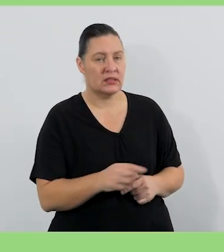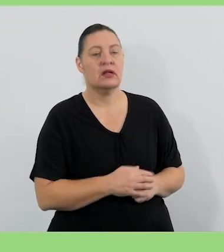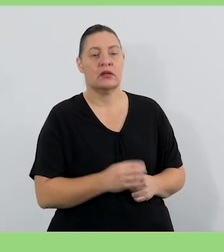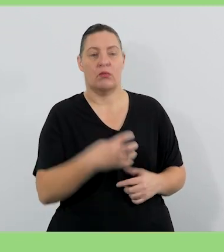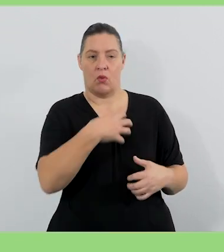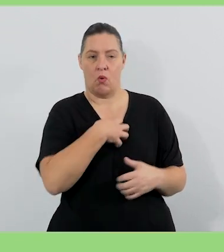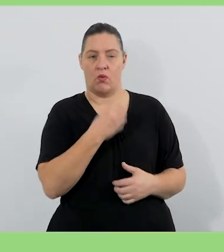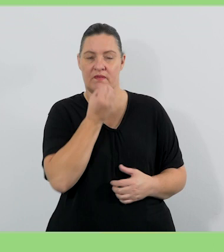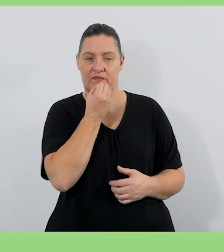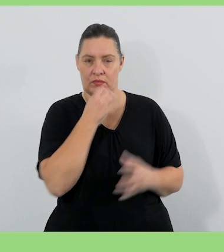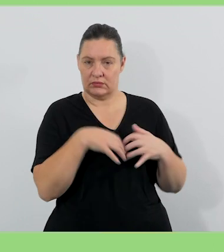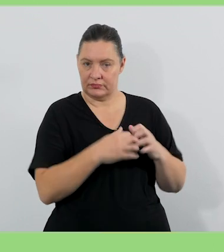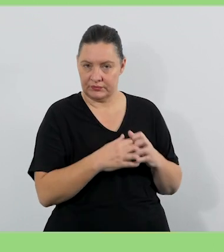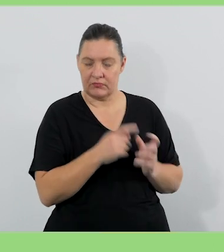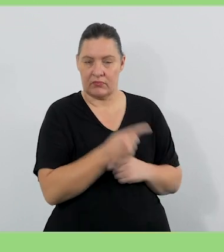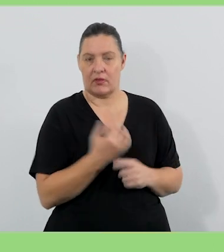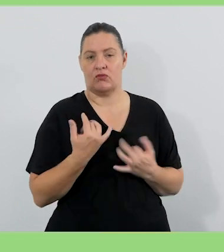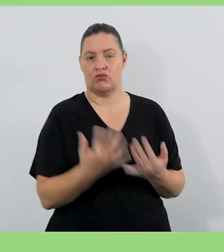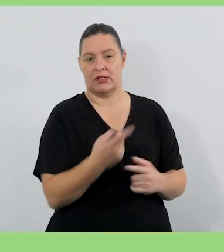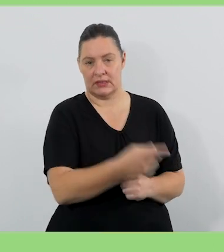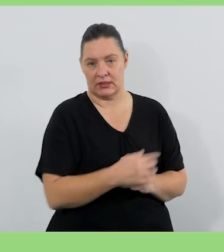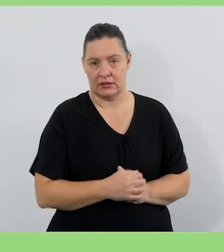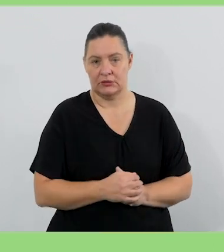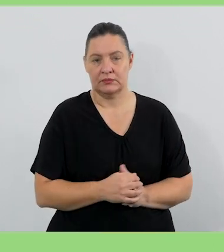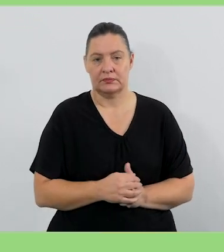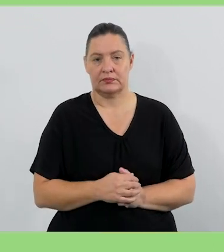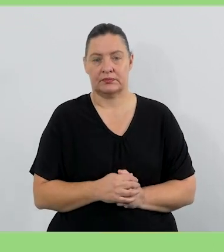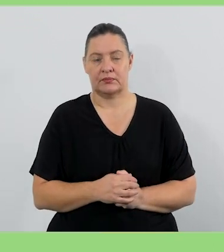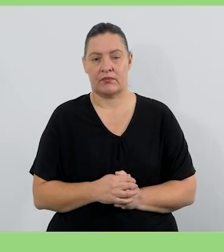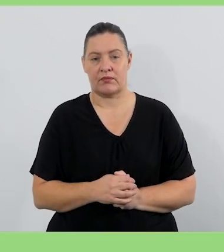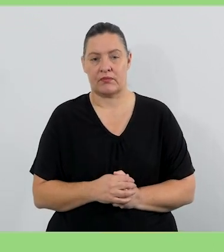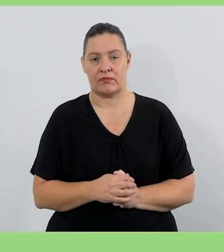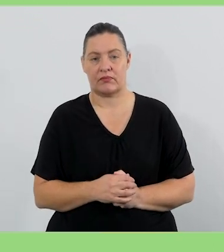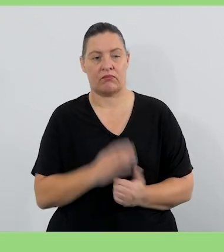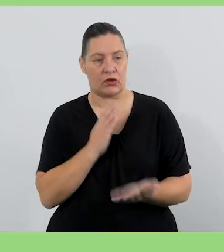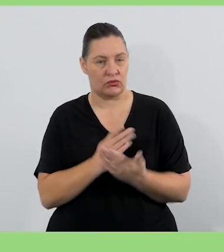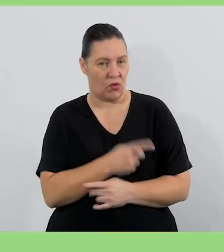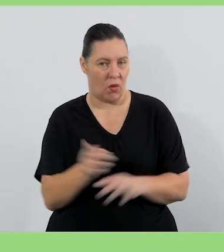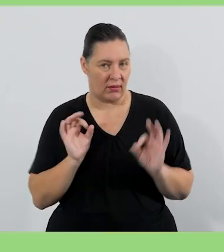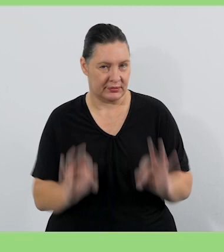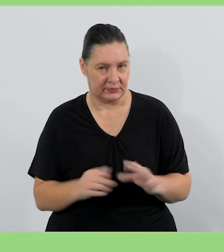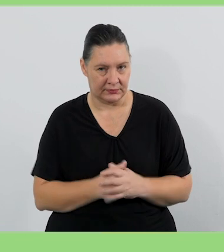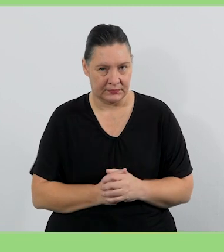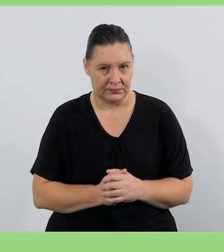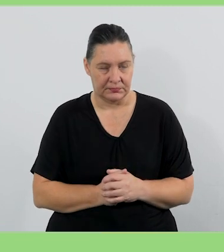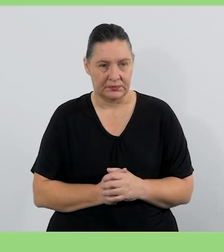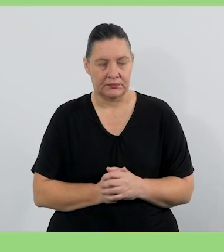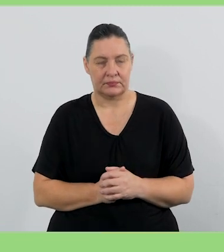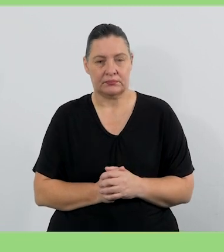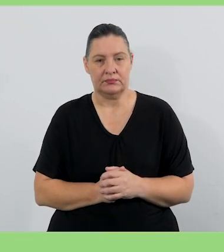are organisms that make their own food. In this case, it's the grass. Yes, I'm sure we all got that